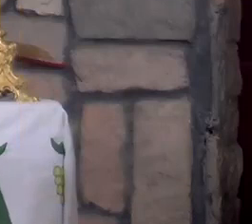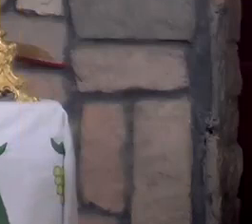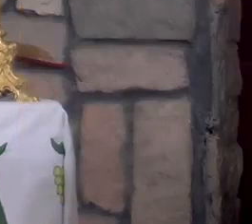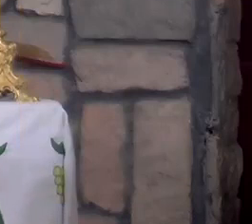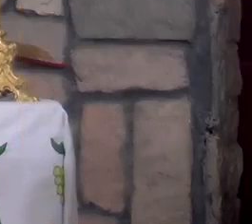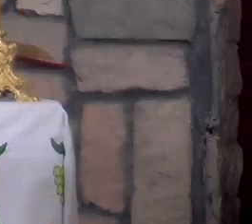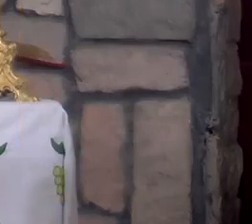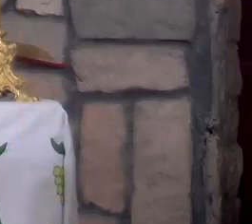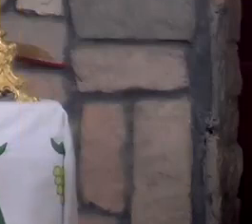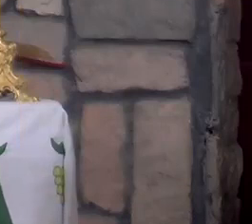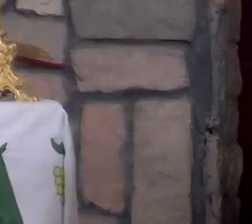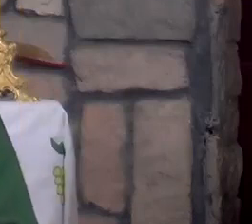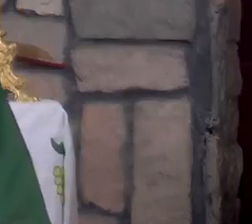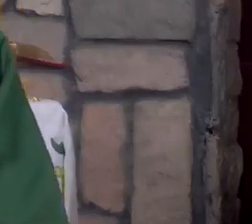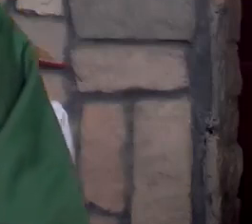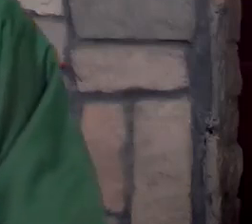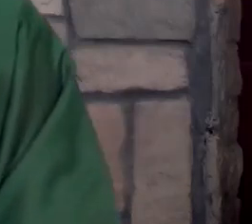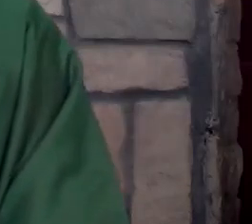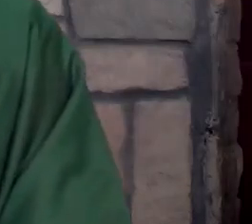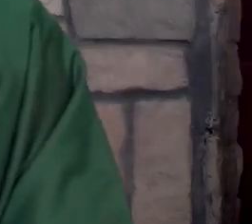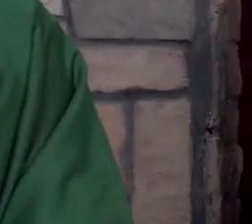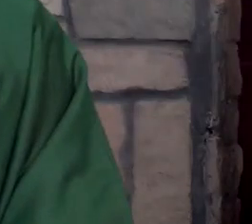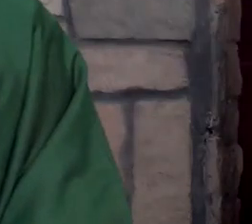Let us rise and profess our faith.